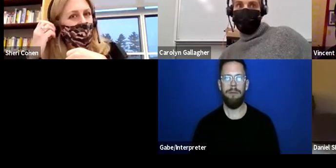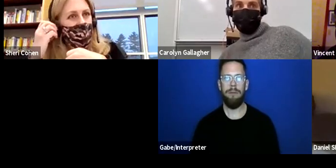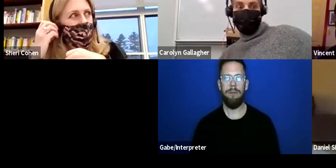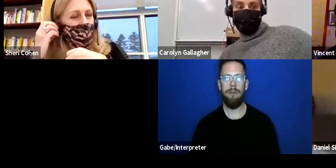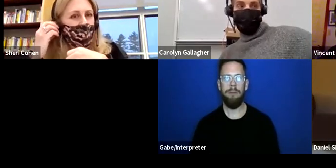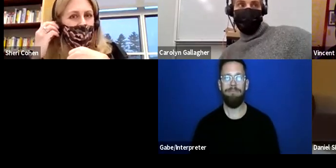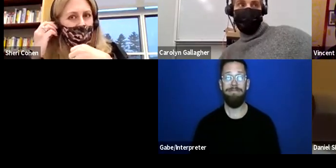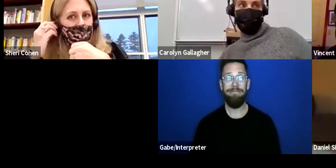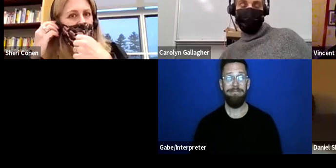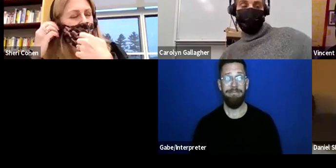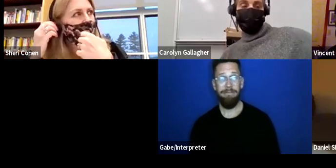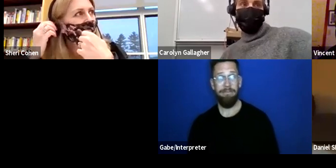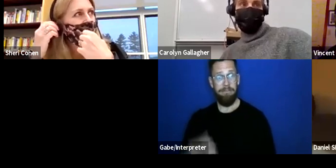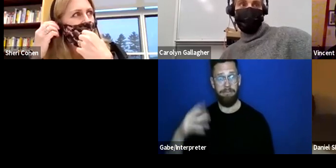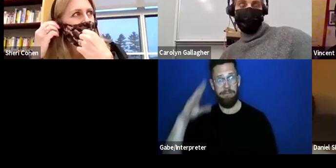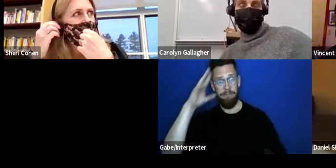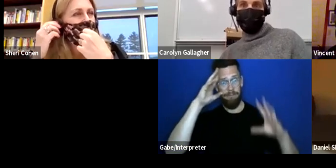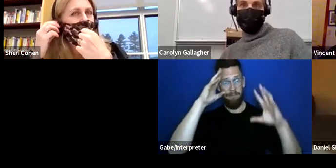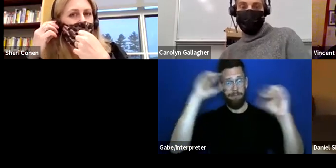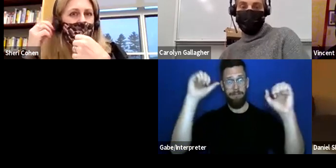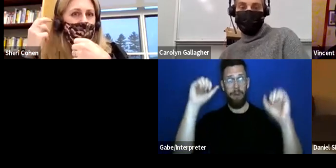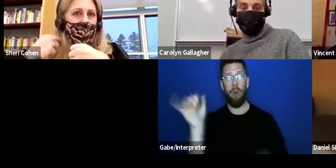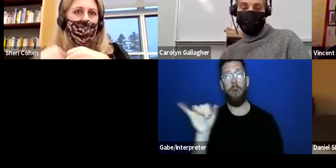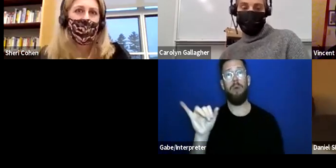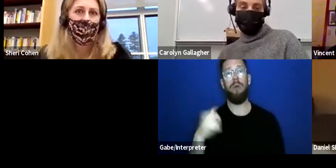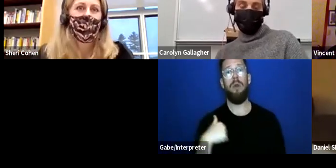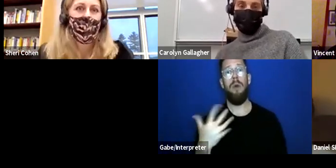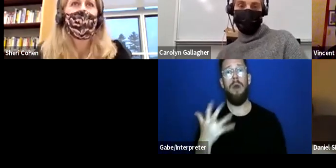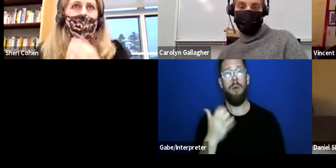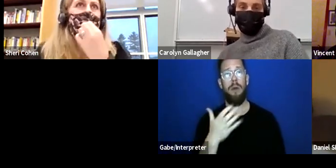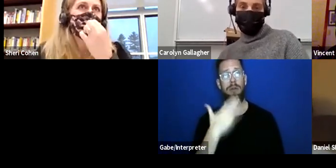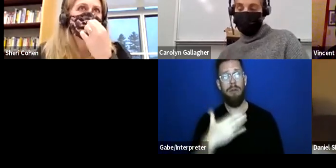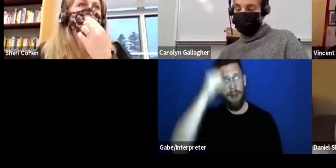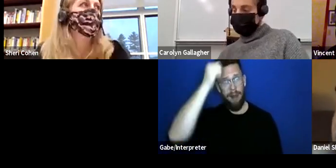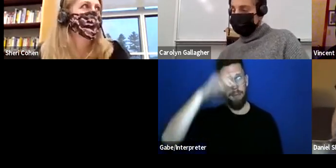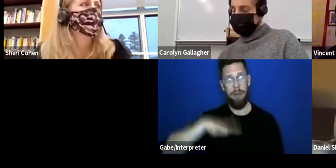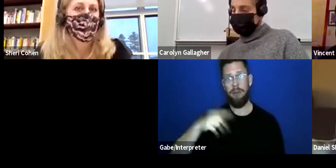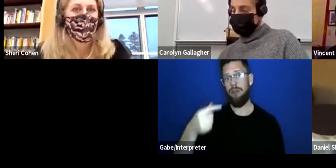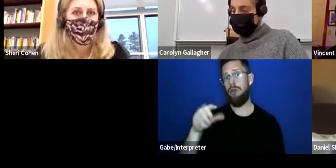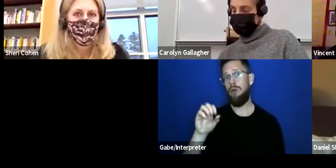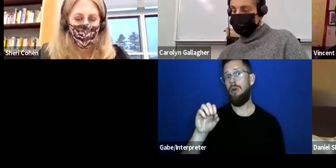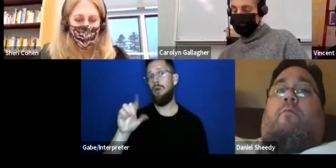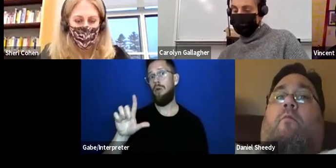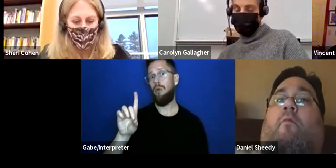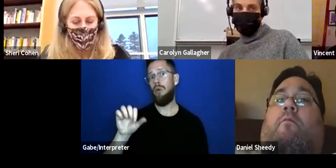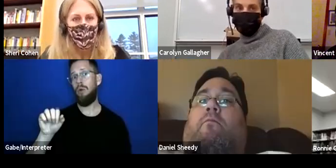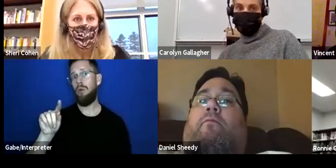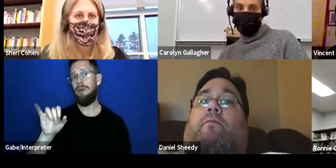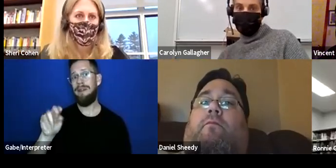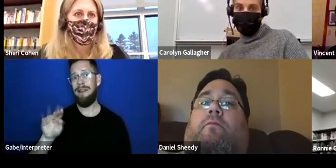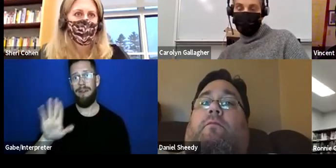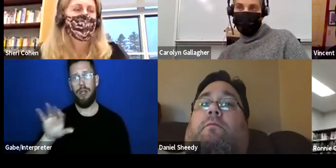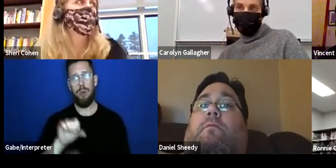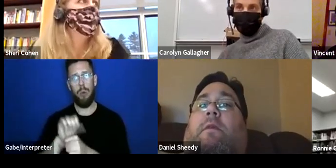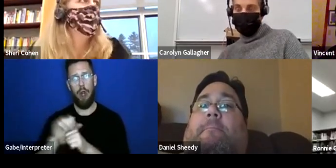Mr. Chairman, if I may as well, I'd also like to thank Mr. Goldstein for his work. Yes. He has continuously, in the 8 years that I've been